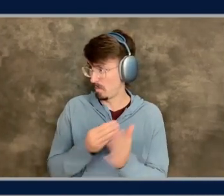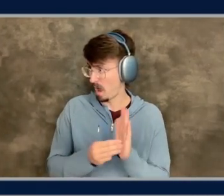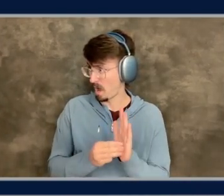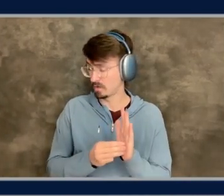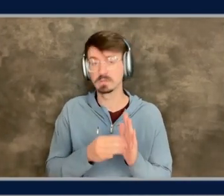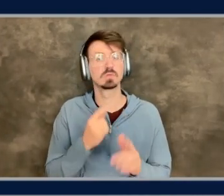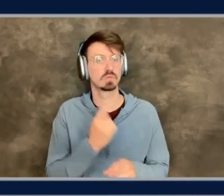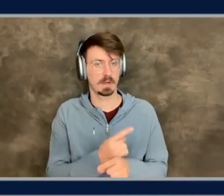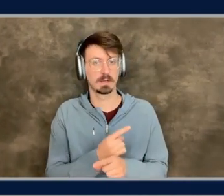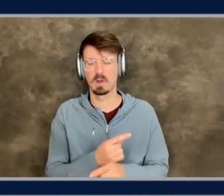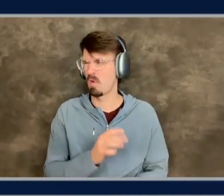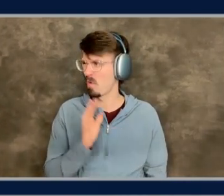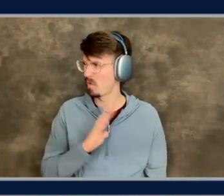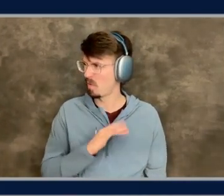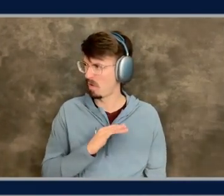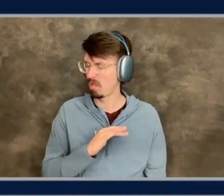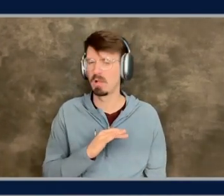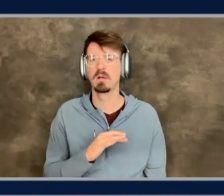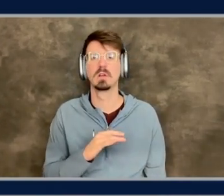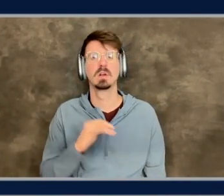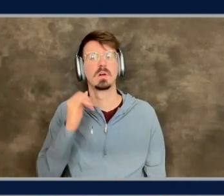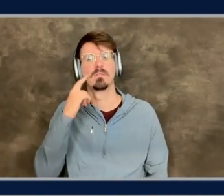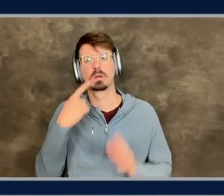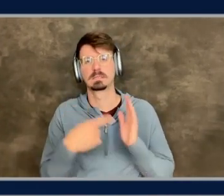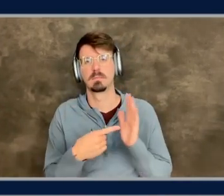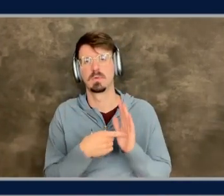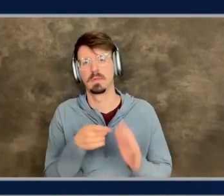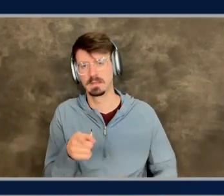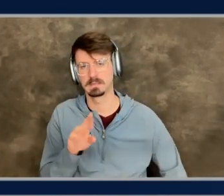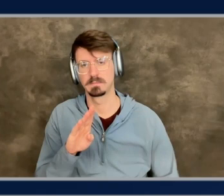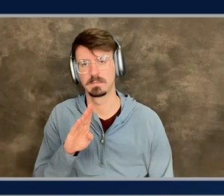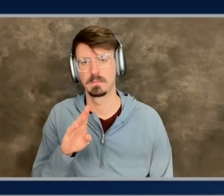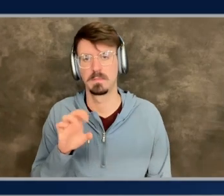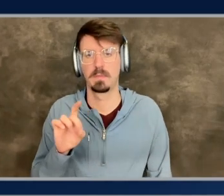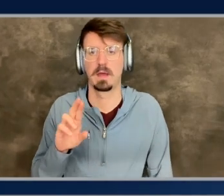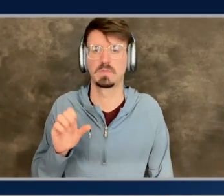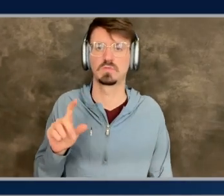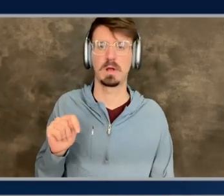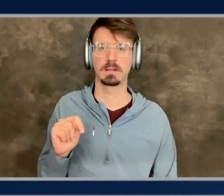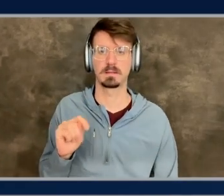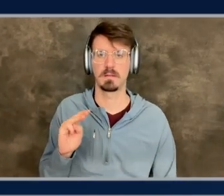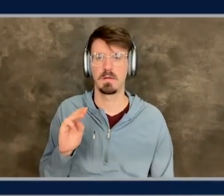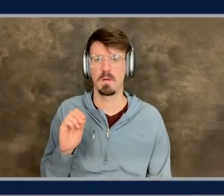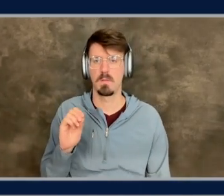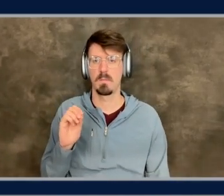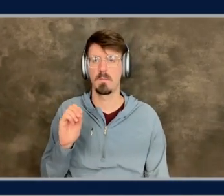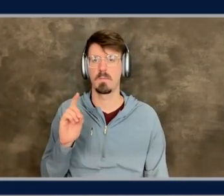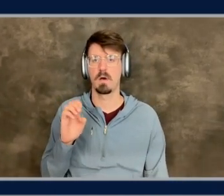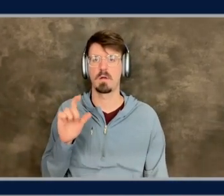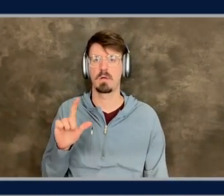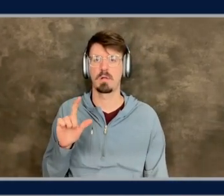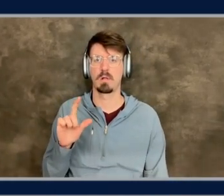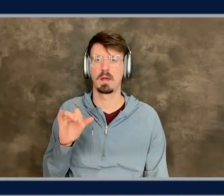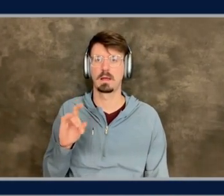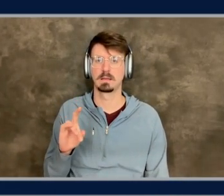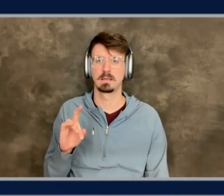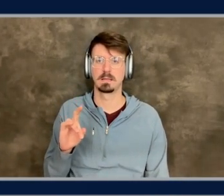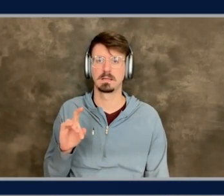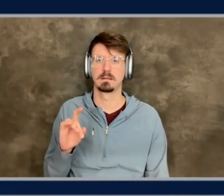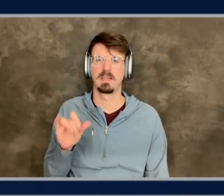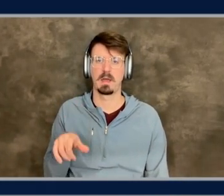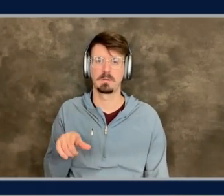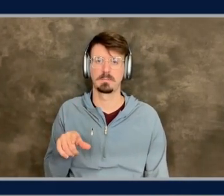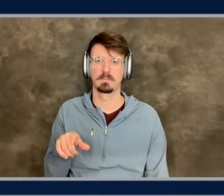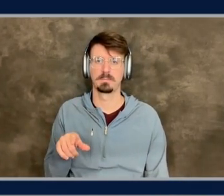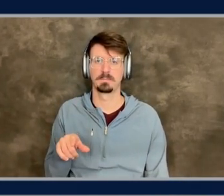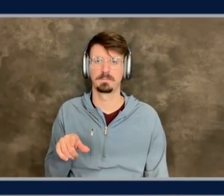Cool. bedrust -- model, I think it's model ID, and I do Mistral large 2,